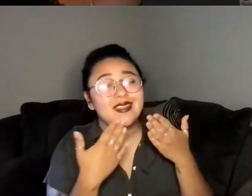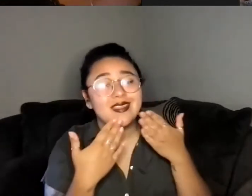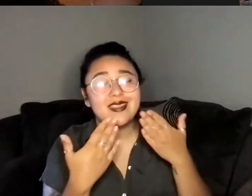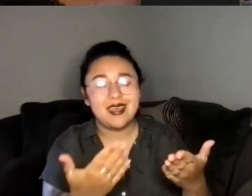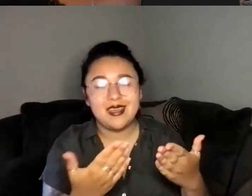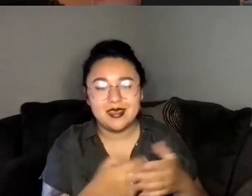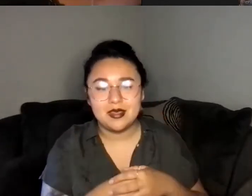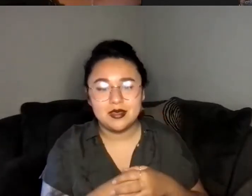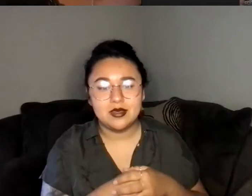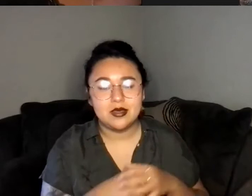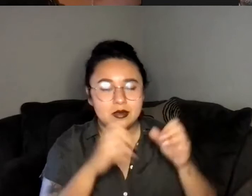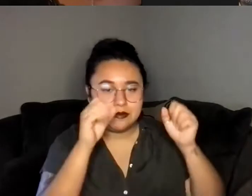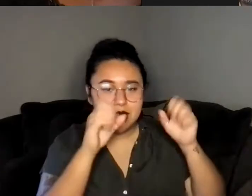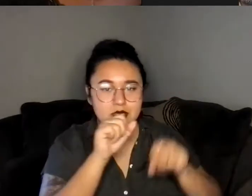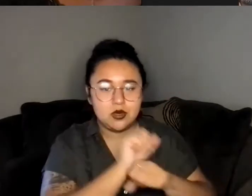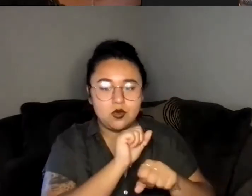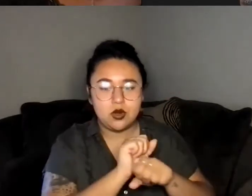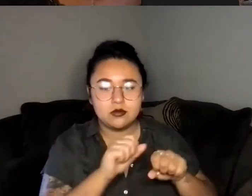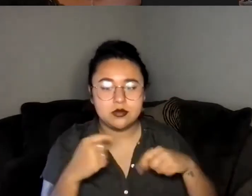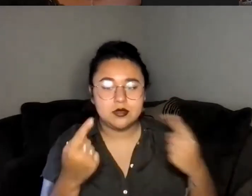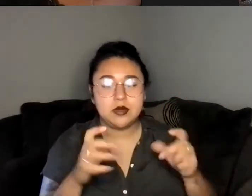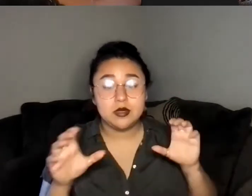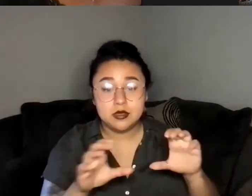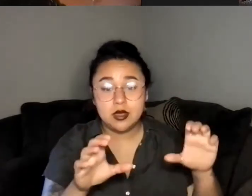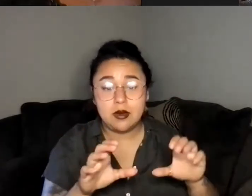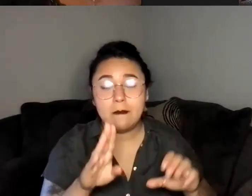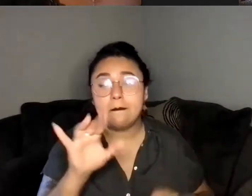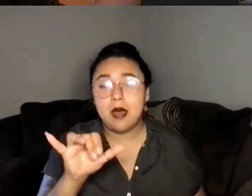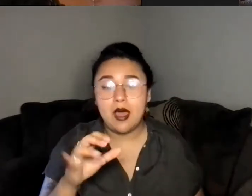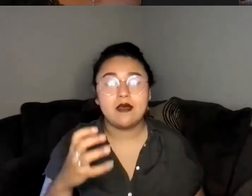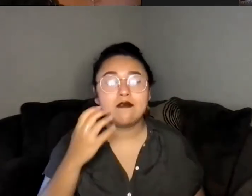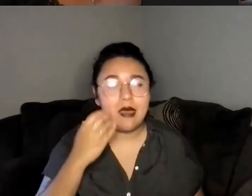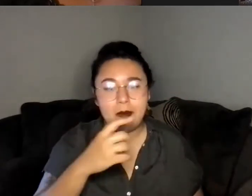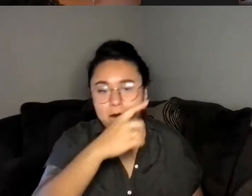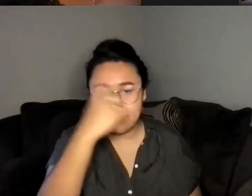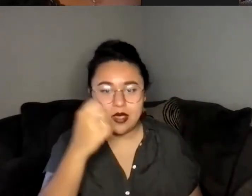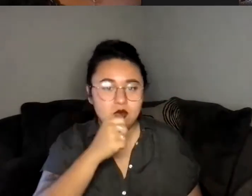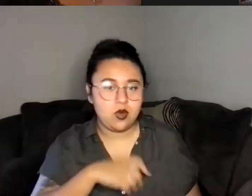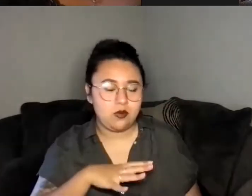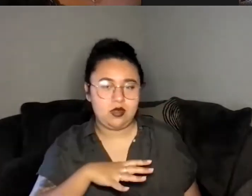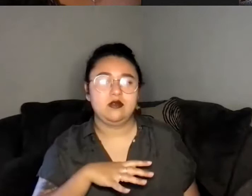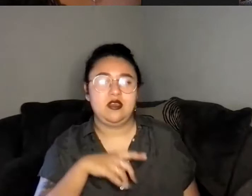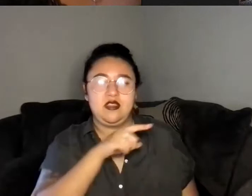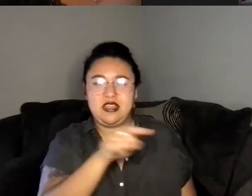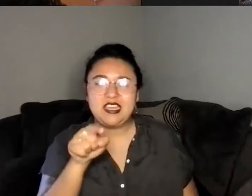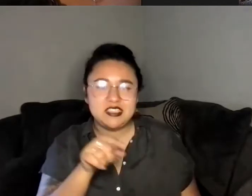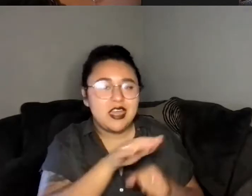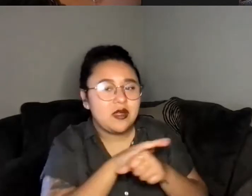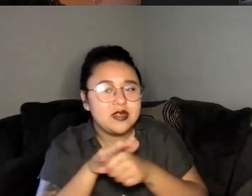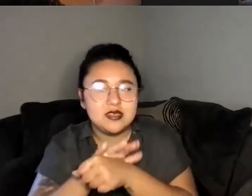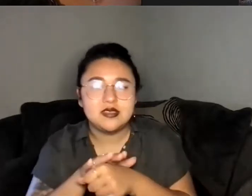the amazing work that's been done by fat Black women in this area and the